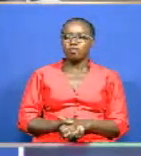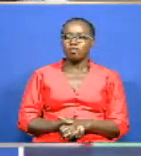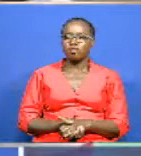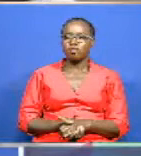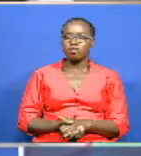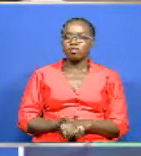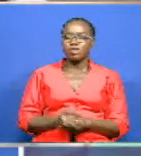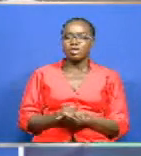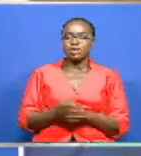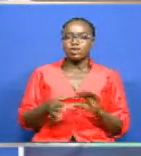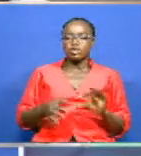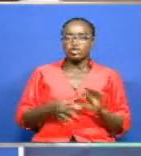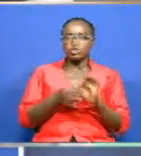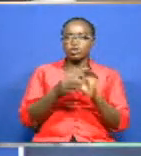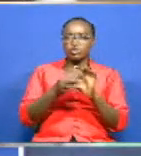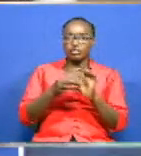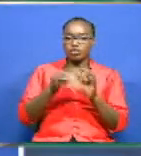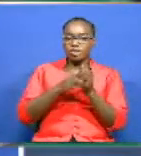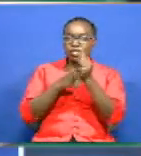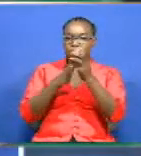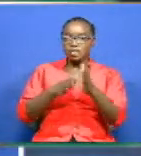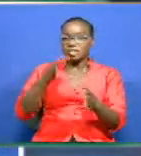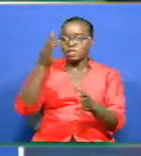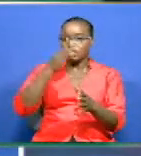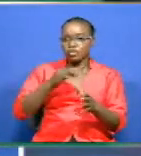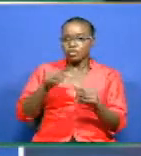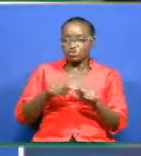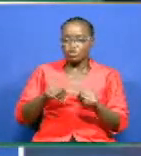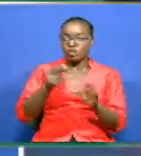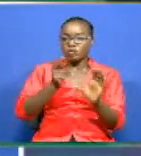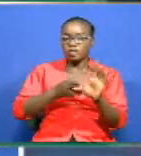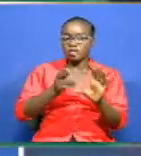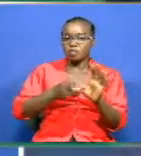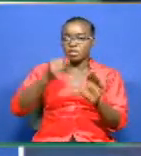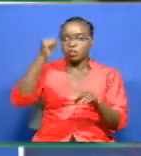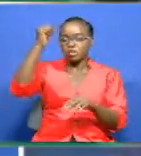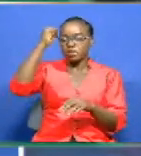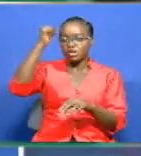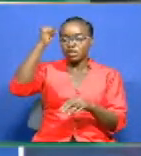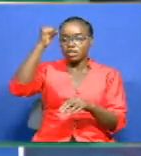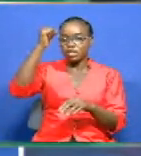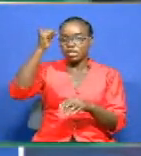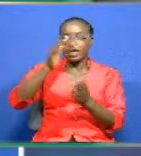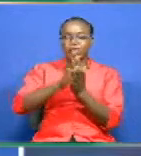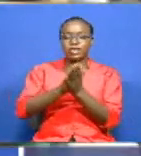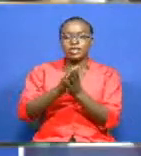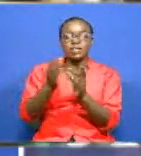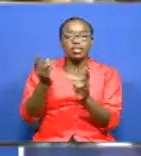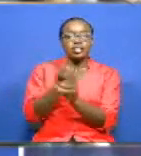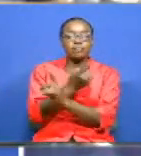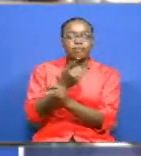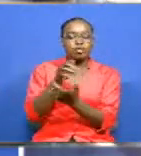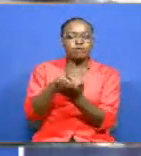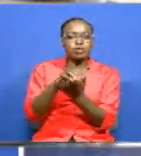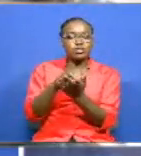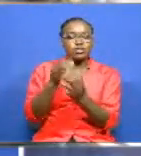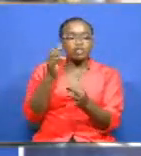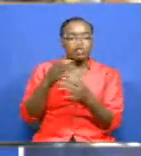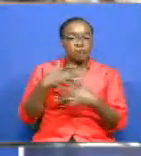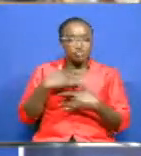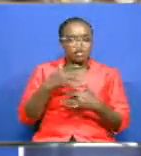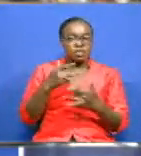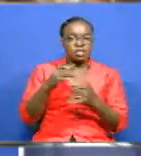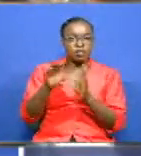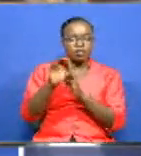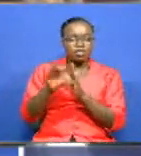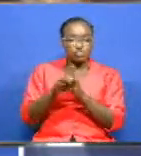The union leaders in Kitui say they will go ahead and participate in politics and run for various positions as the constitution gives them